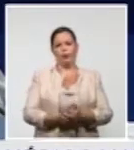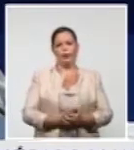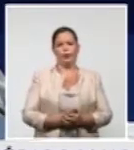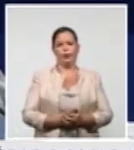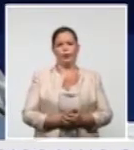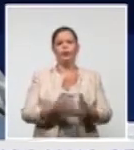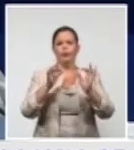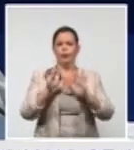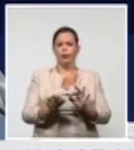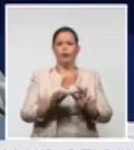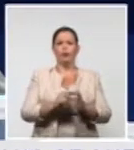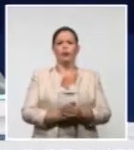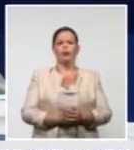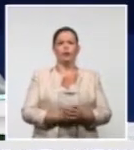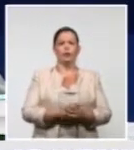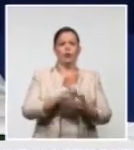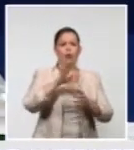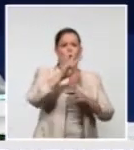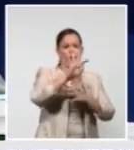17 people, or